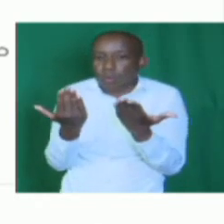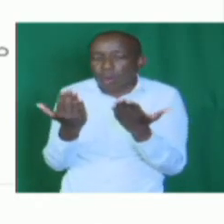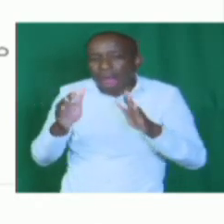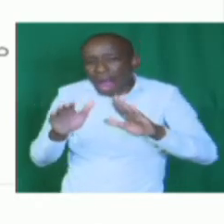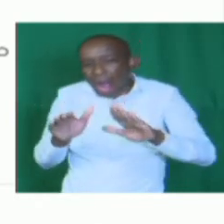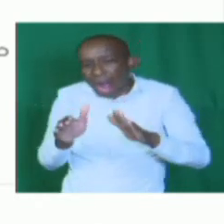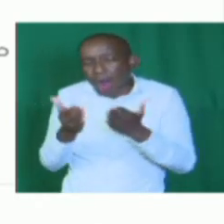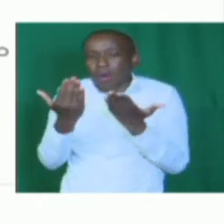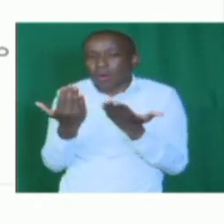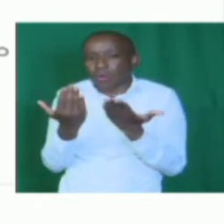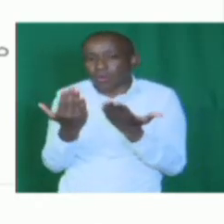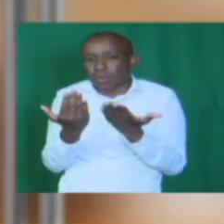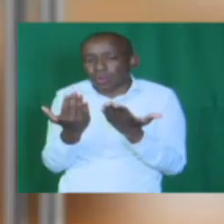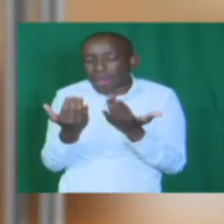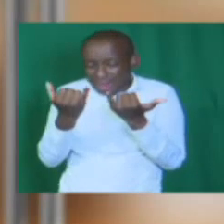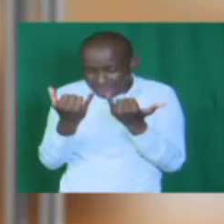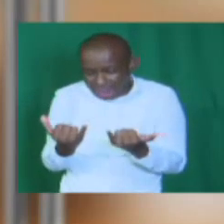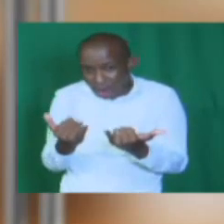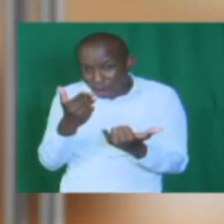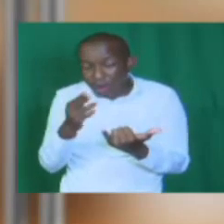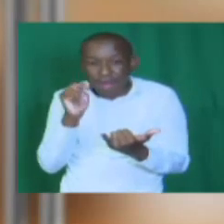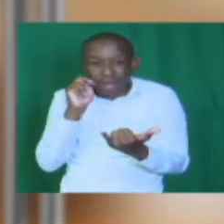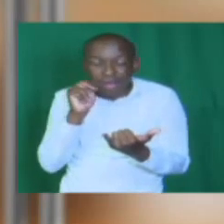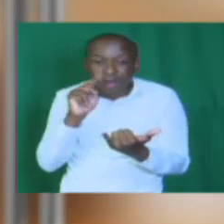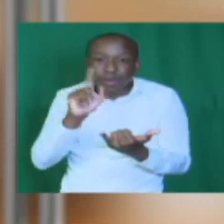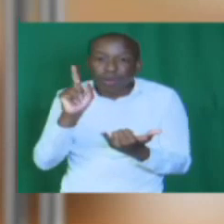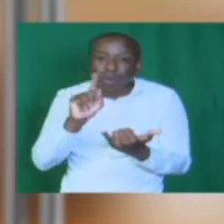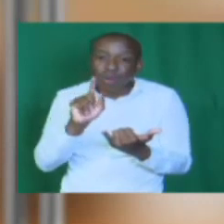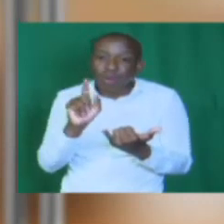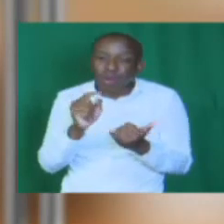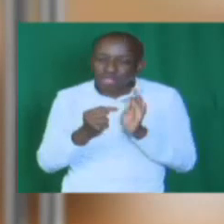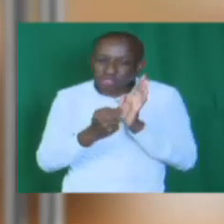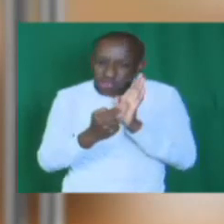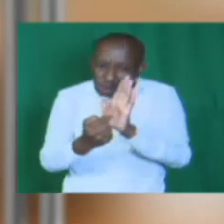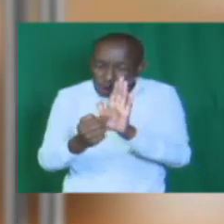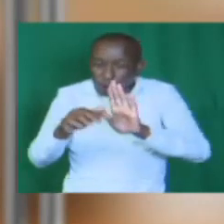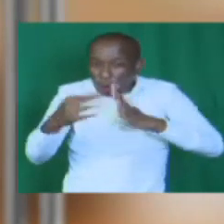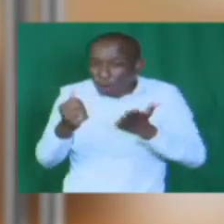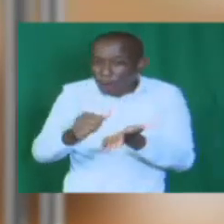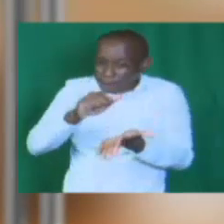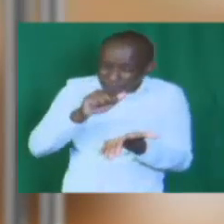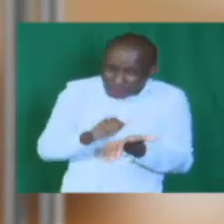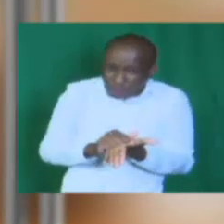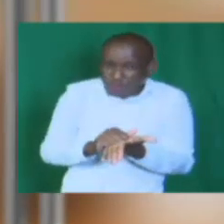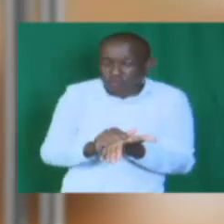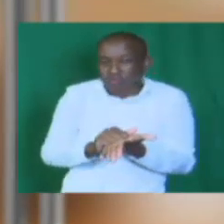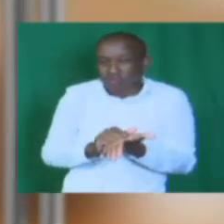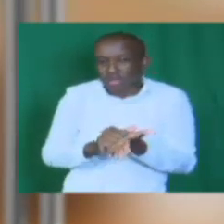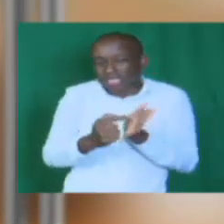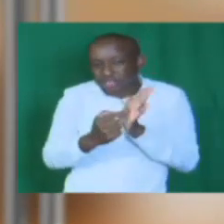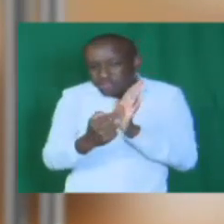how question demands that you show, that you prove, that you